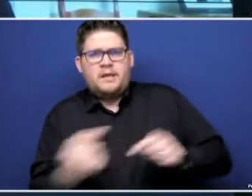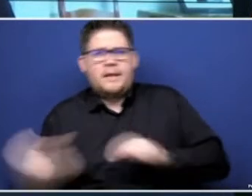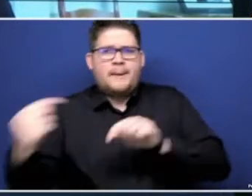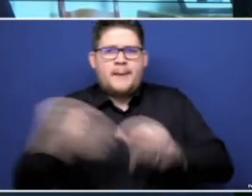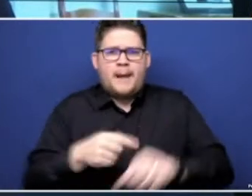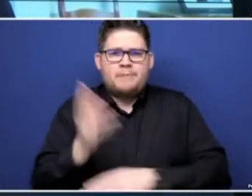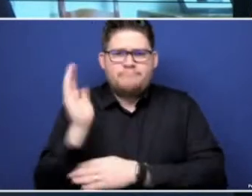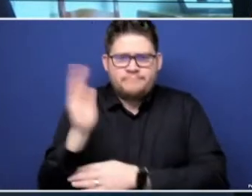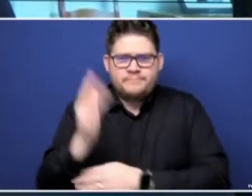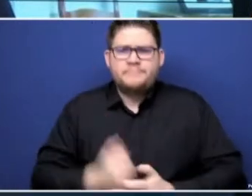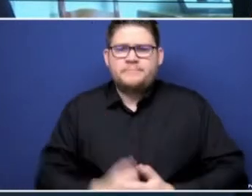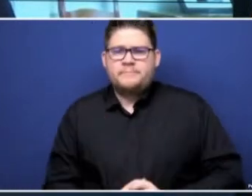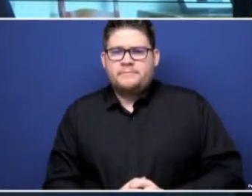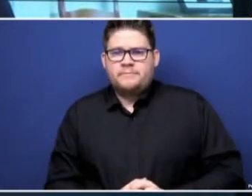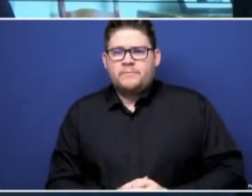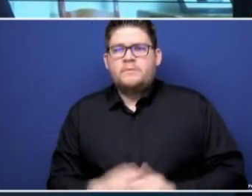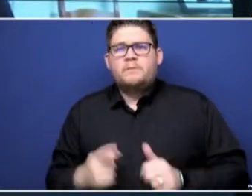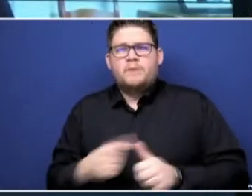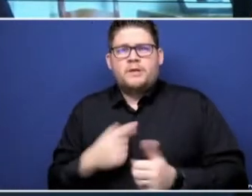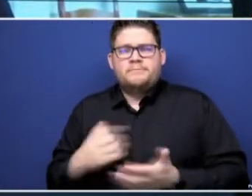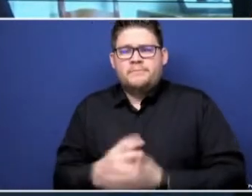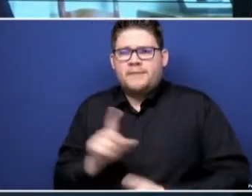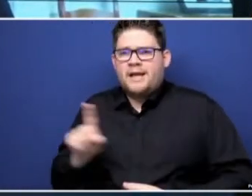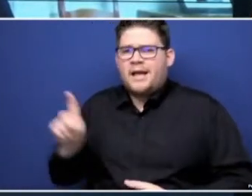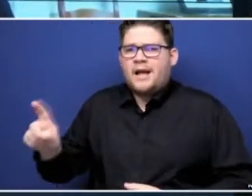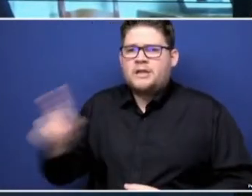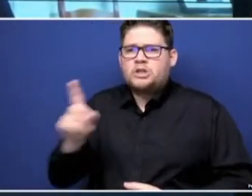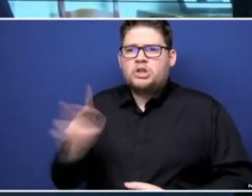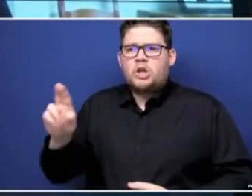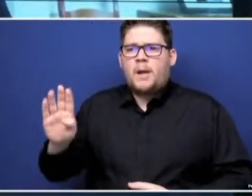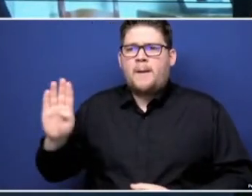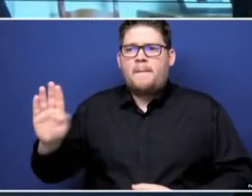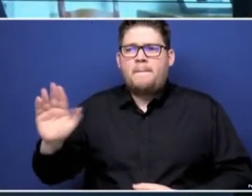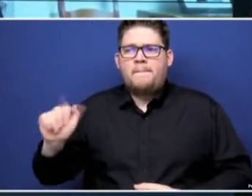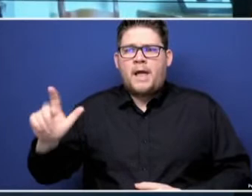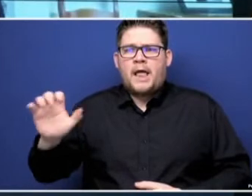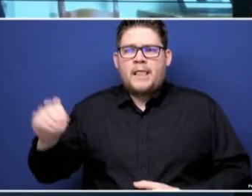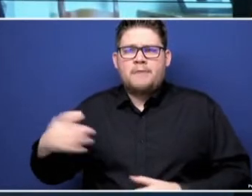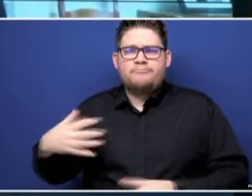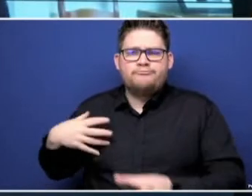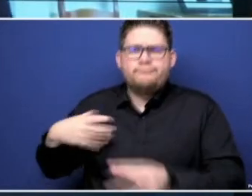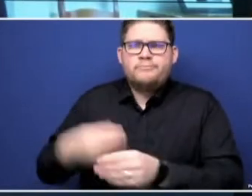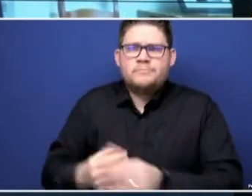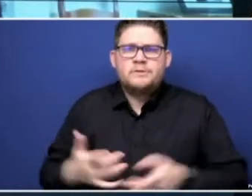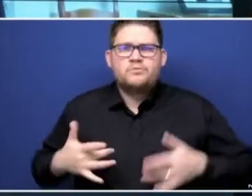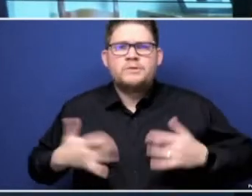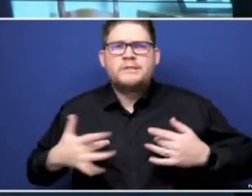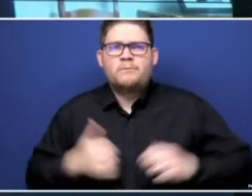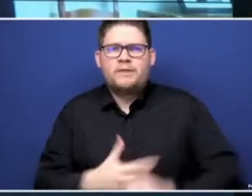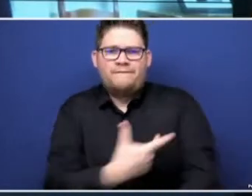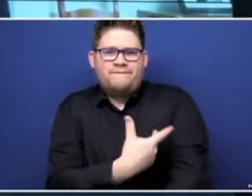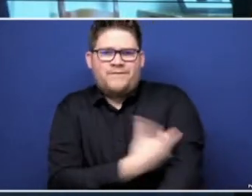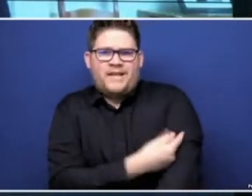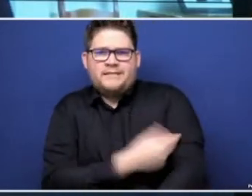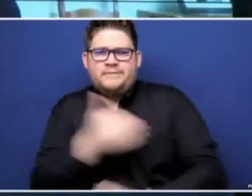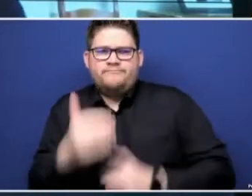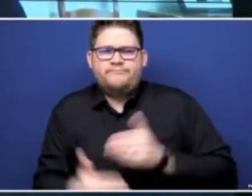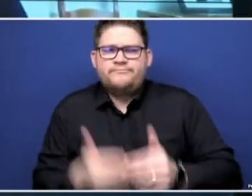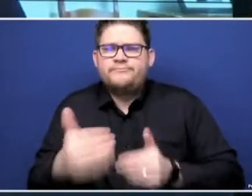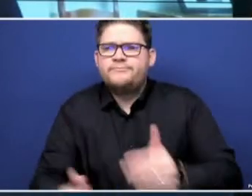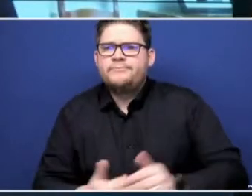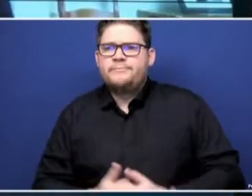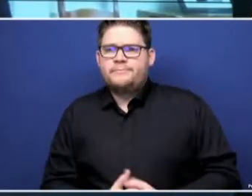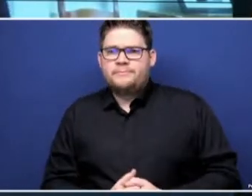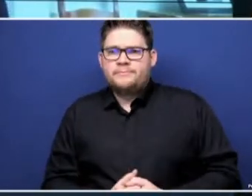vaccination programs and run these very complex vaccination clinics. As you mentioned, these are companies